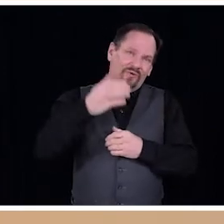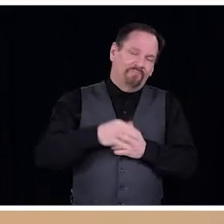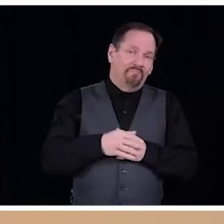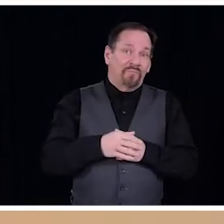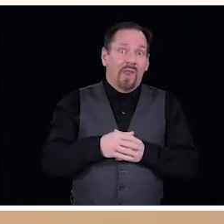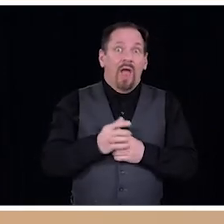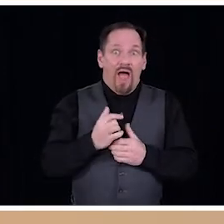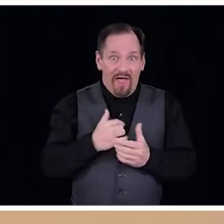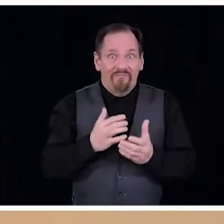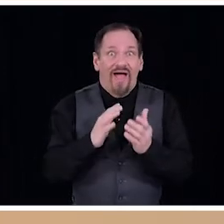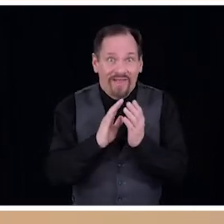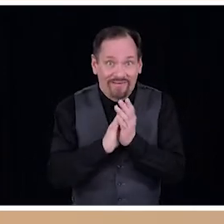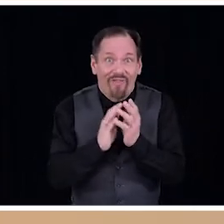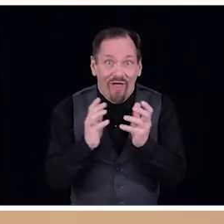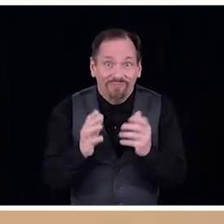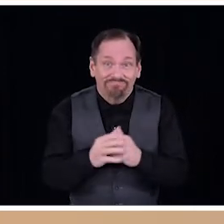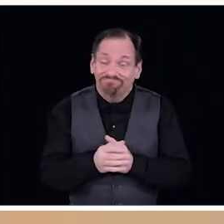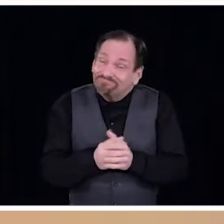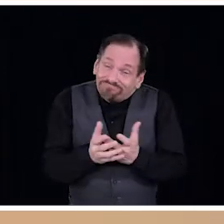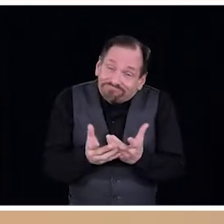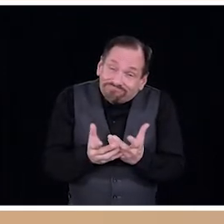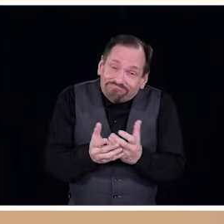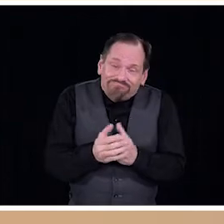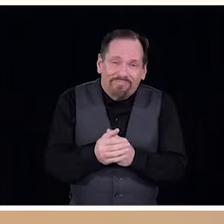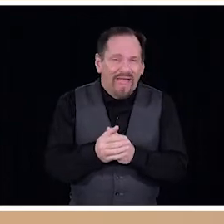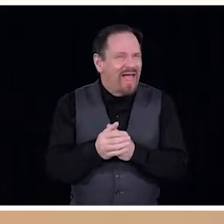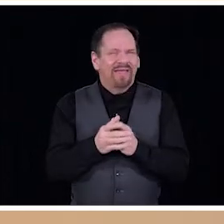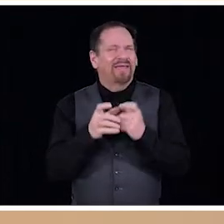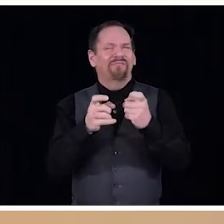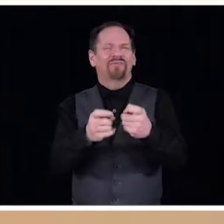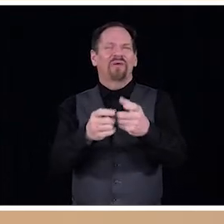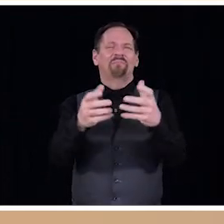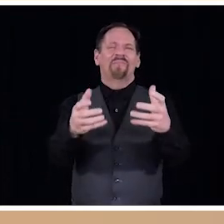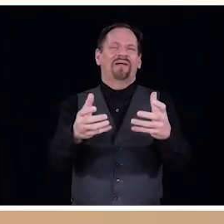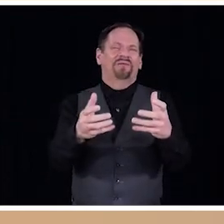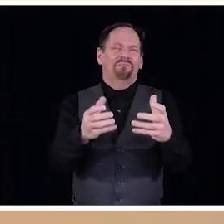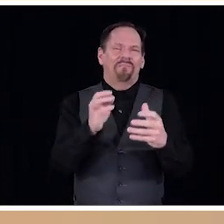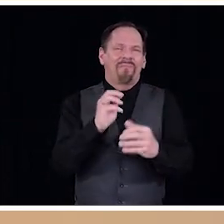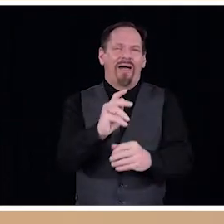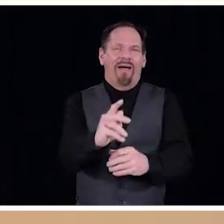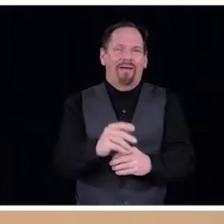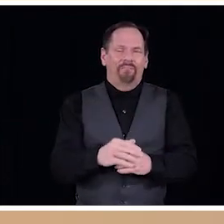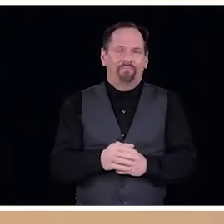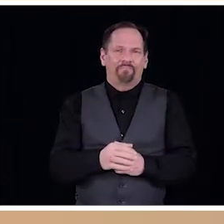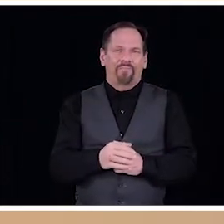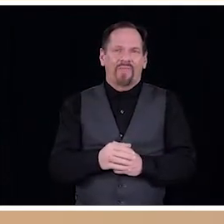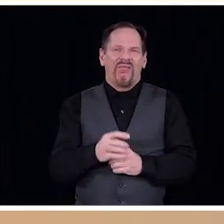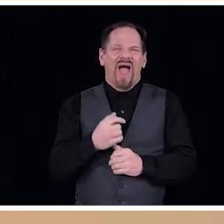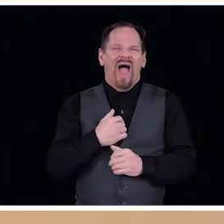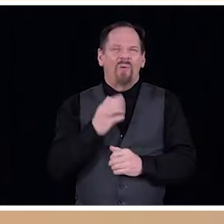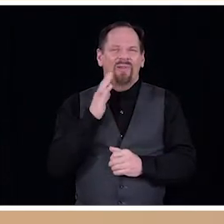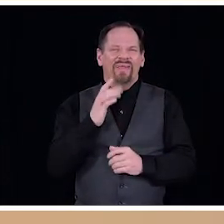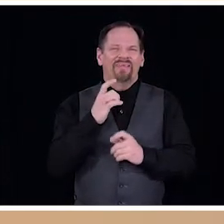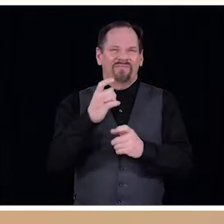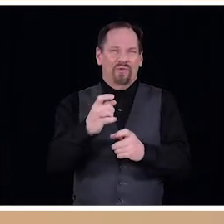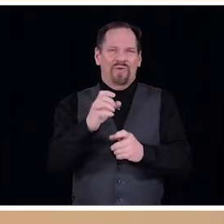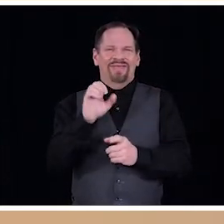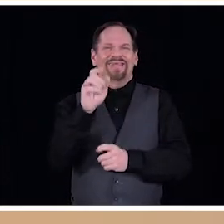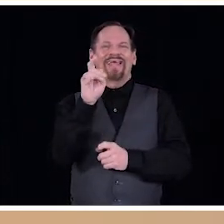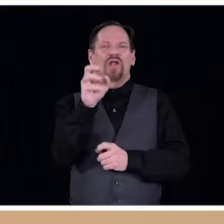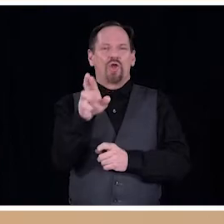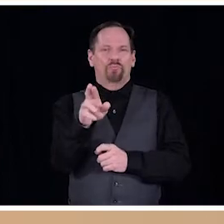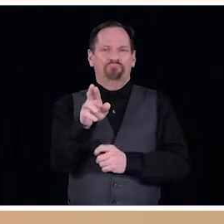you without proffering much in return. Let me bestow on you a secular benediction.